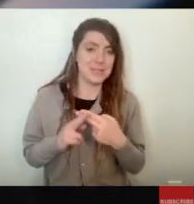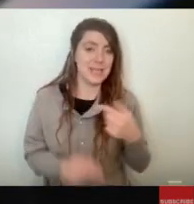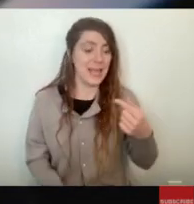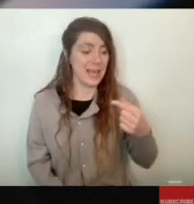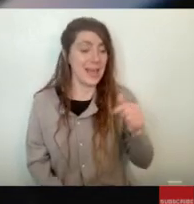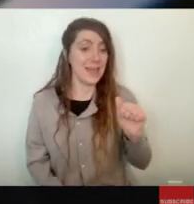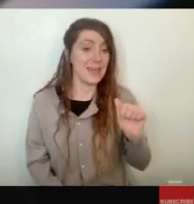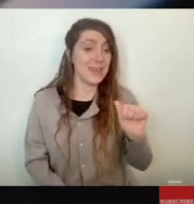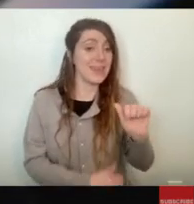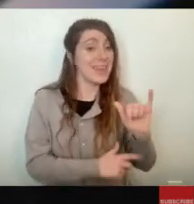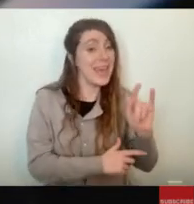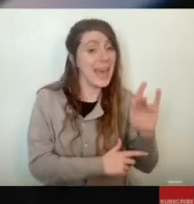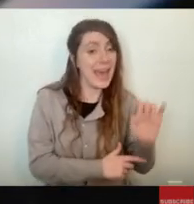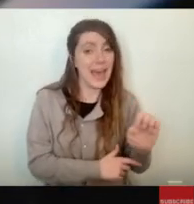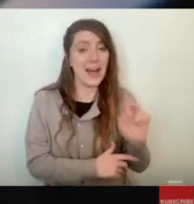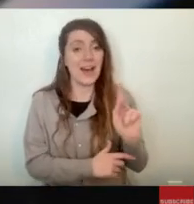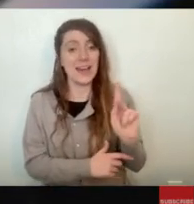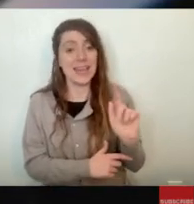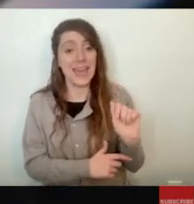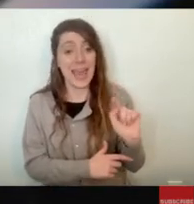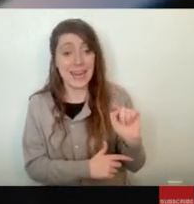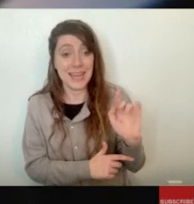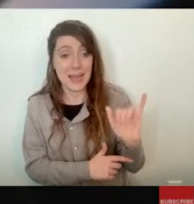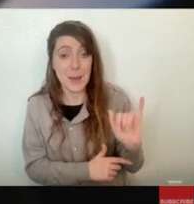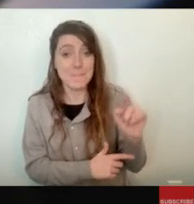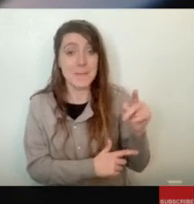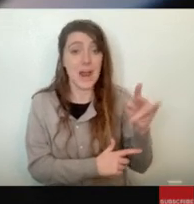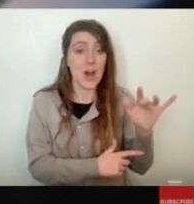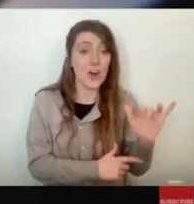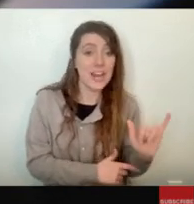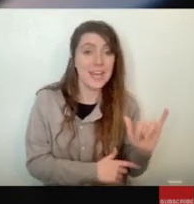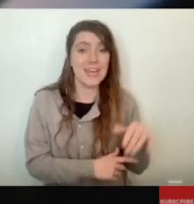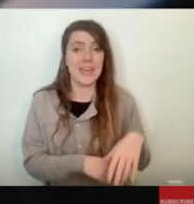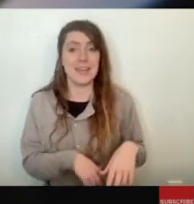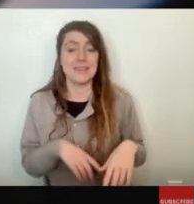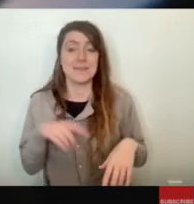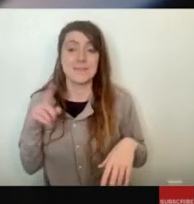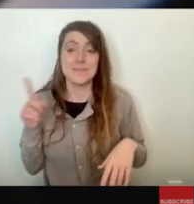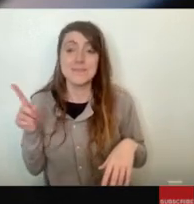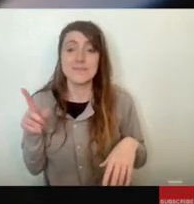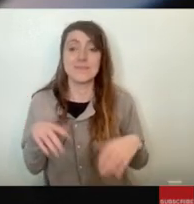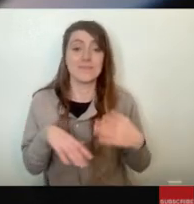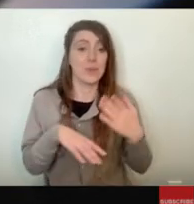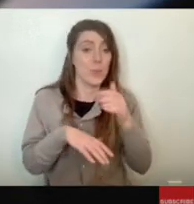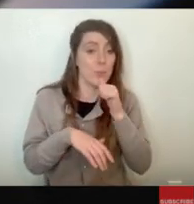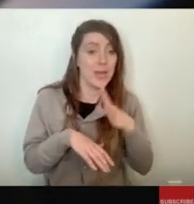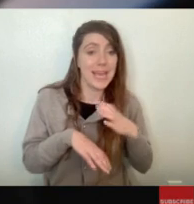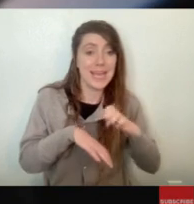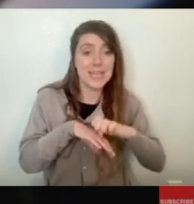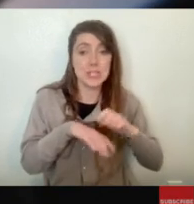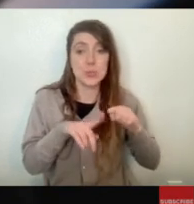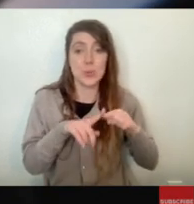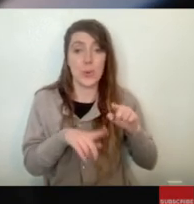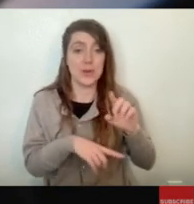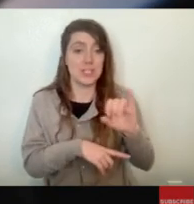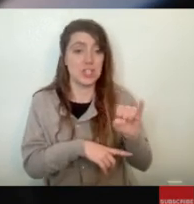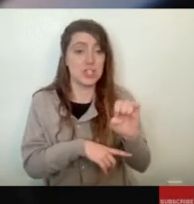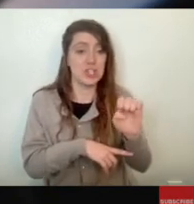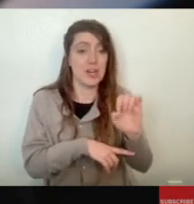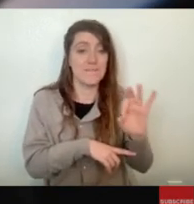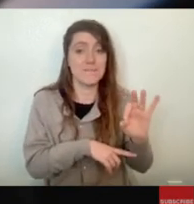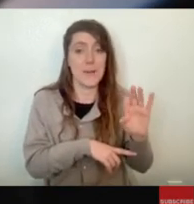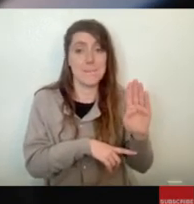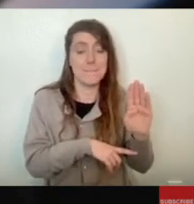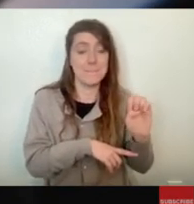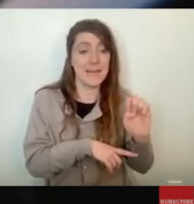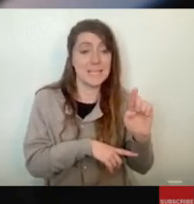pilot, journalist, and vice chair of the Bezos Earth Fund. She's engaged to Amazon founder Jeff Bezos. Joining them are film producer Carrie